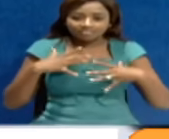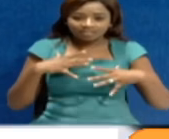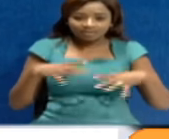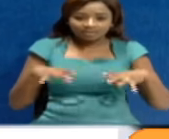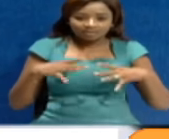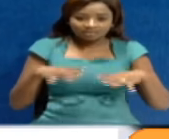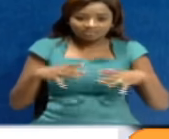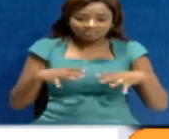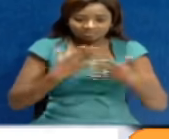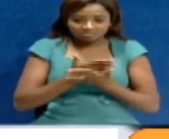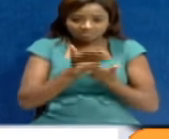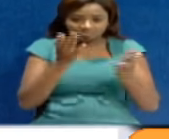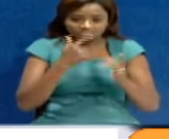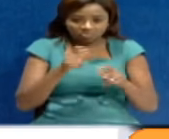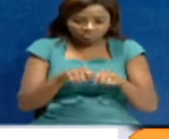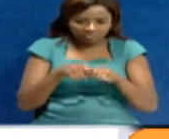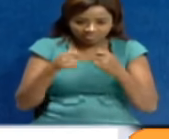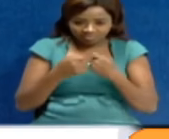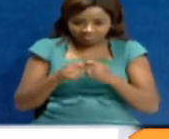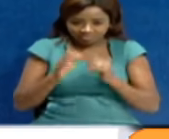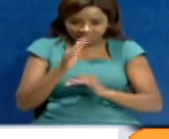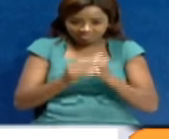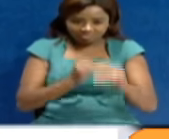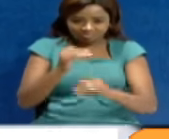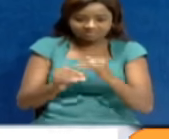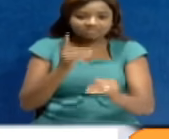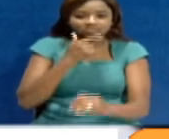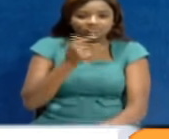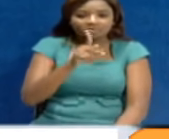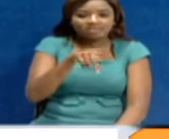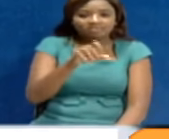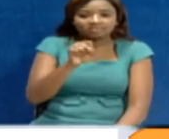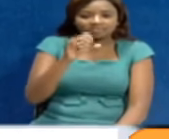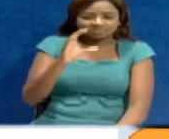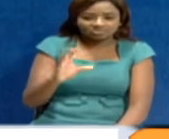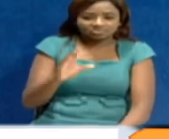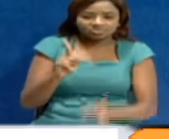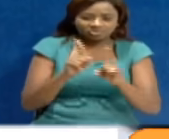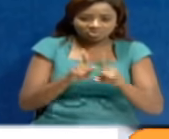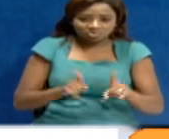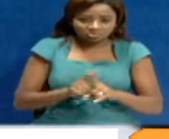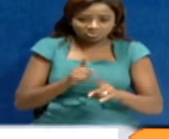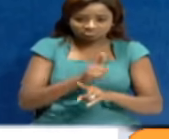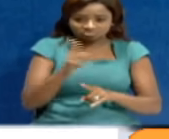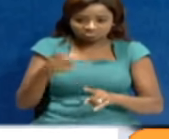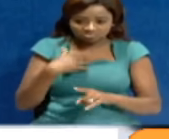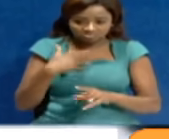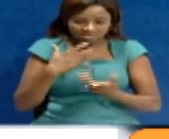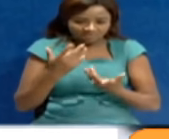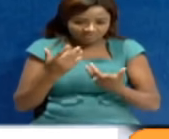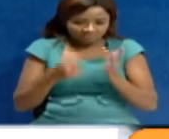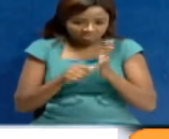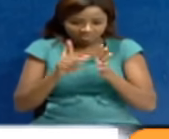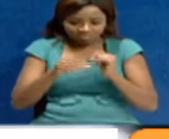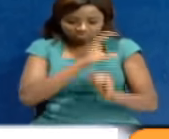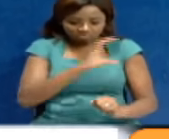messed the process were the Public Service Commission. Mm-hmm. And we have this problem whereby commissions were supposed to be able